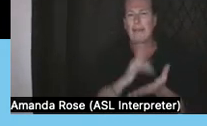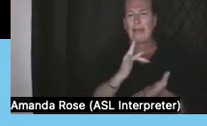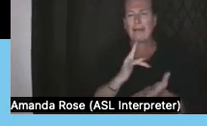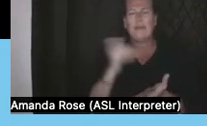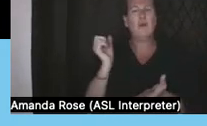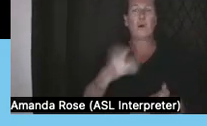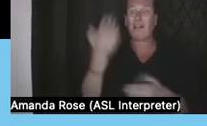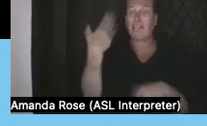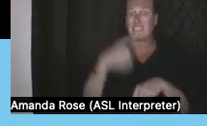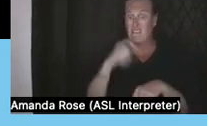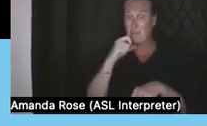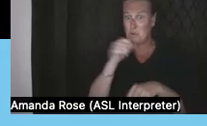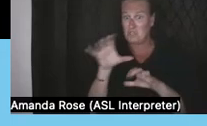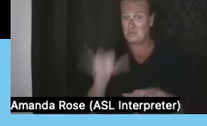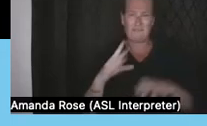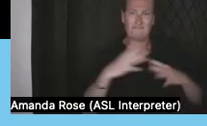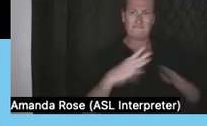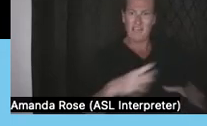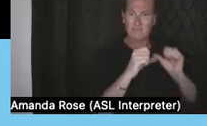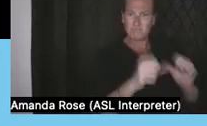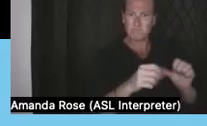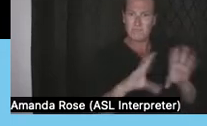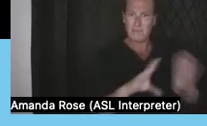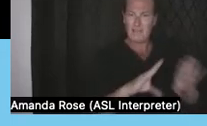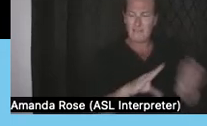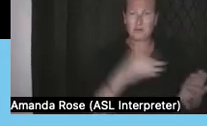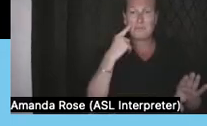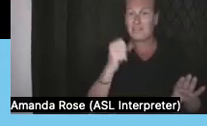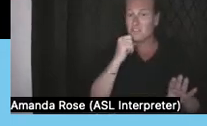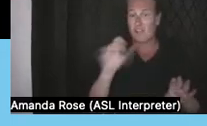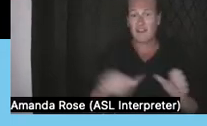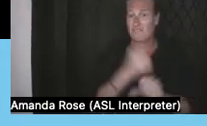going to keep engaging this behavior because I know you're not going to follow through with that.